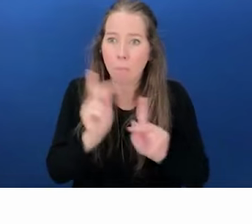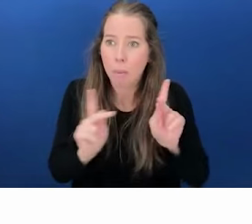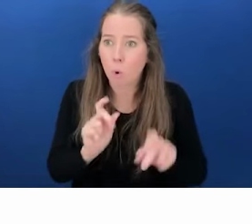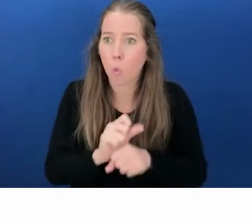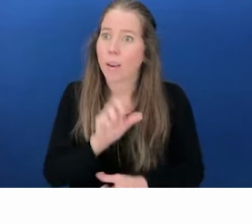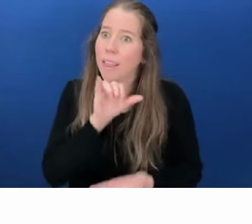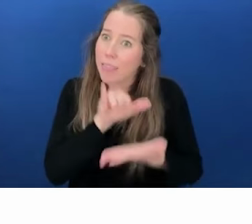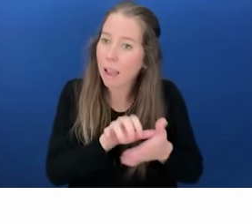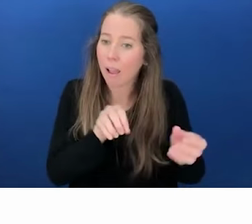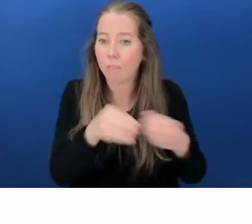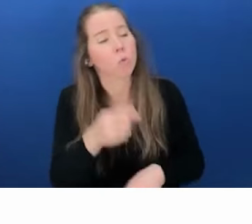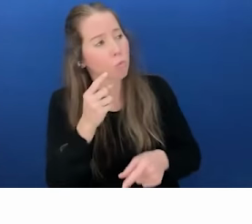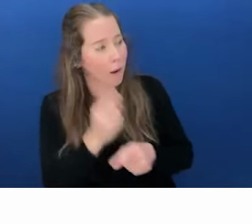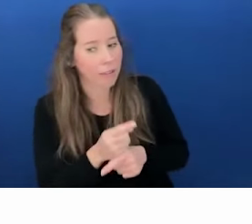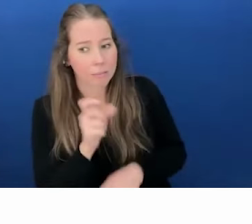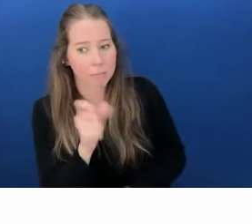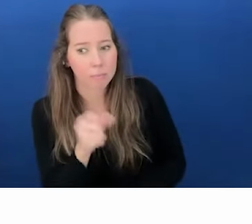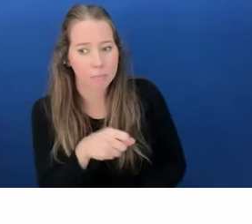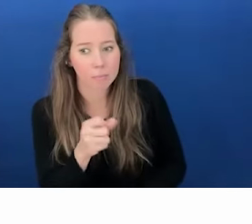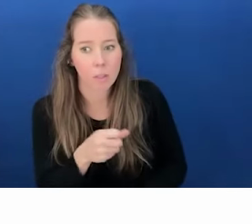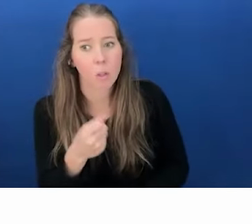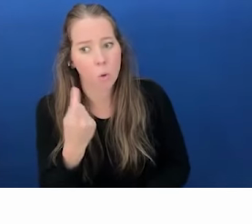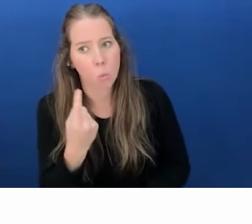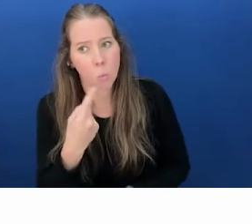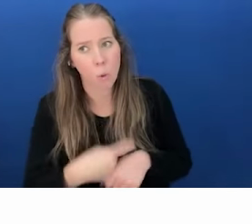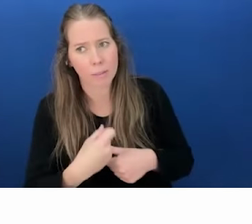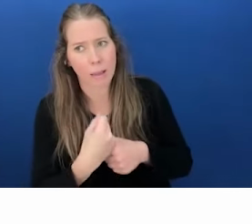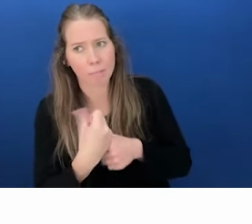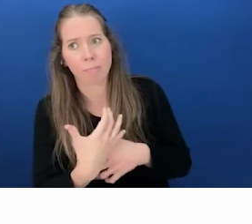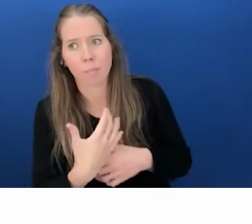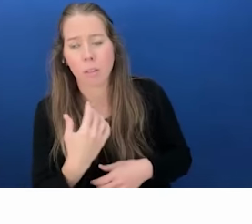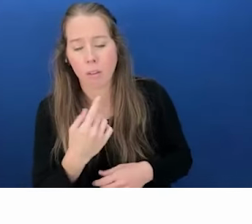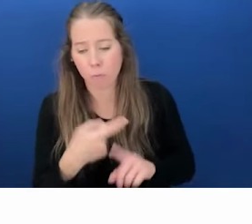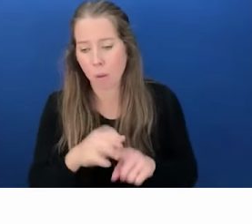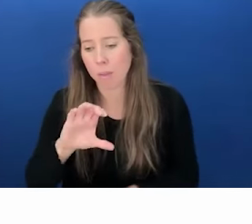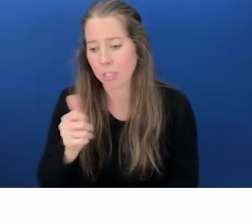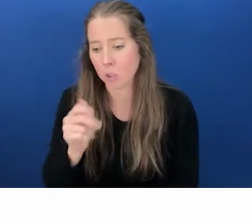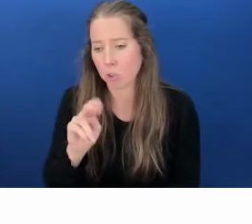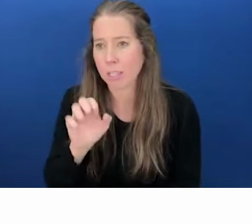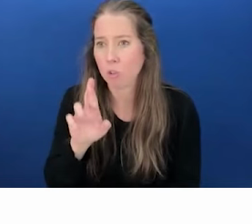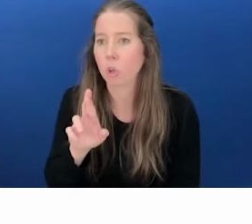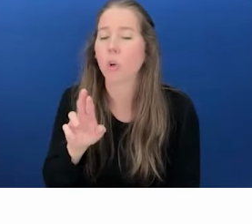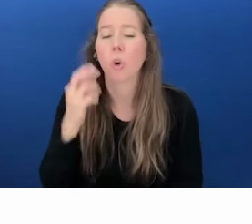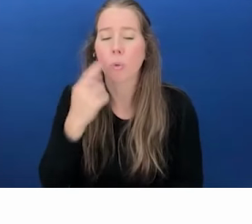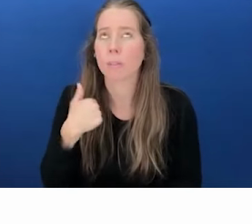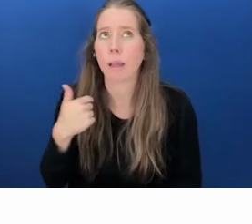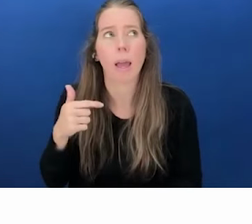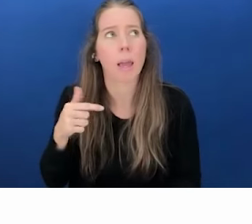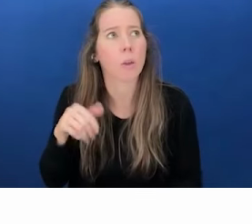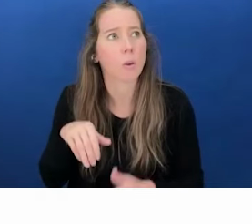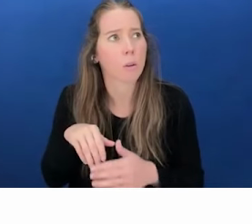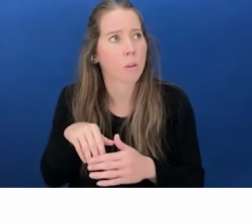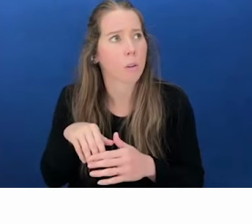that office. Right. So I actually got chastised once by a chancellor because it was one of the times that I went in on, I